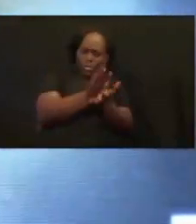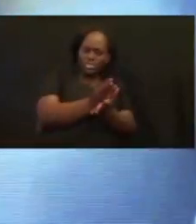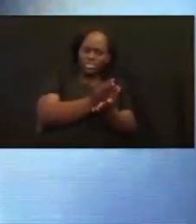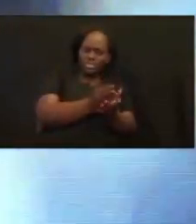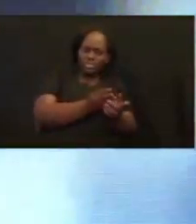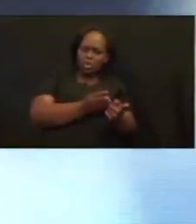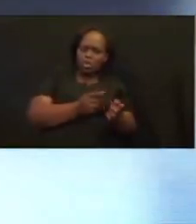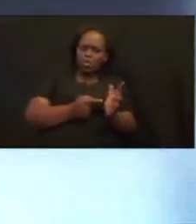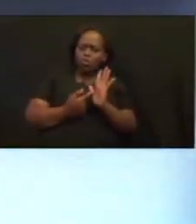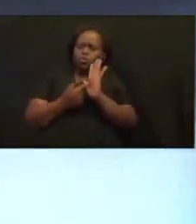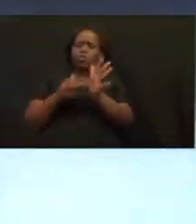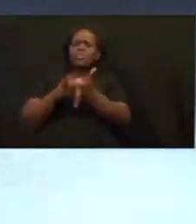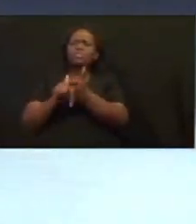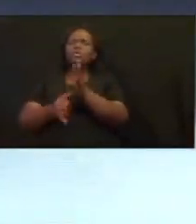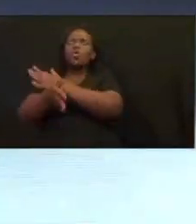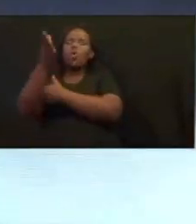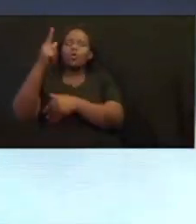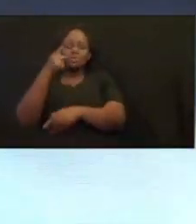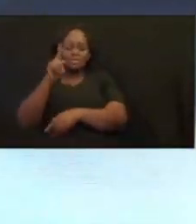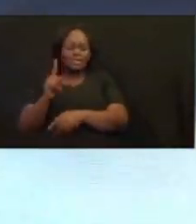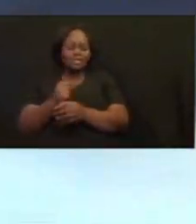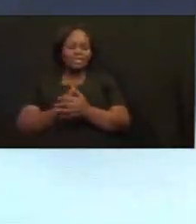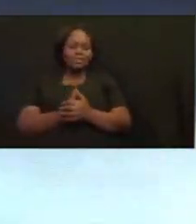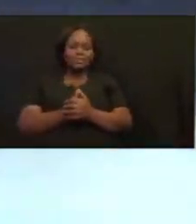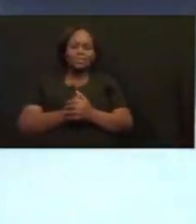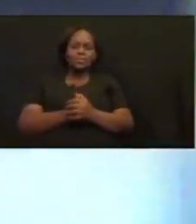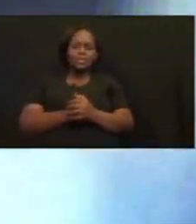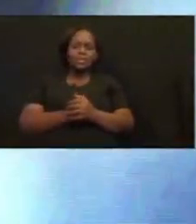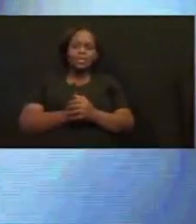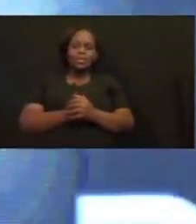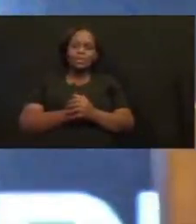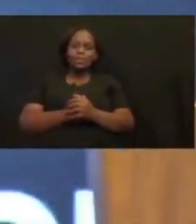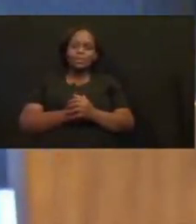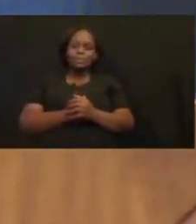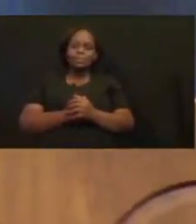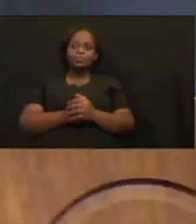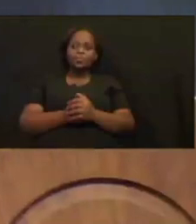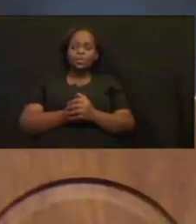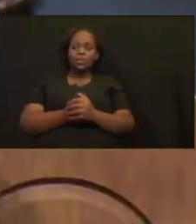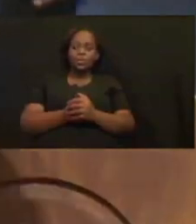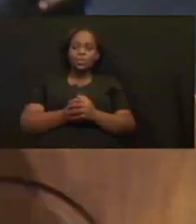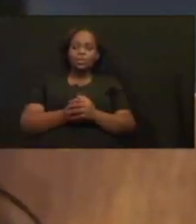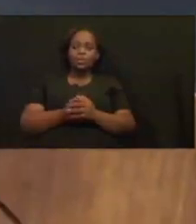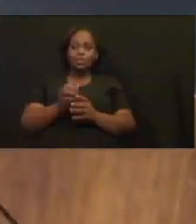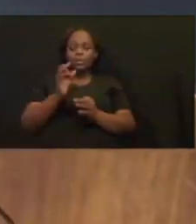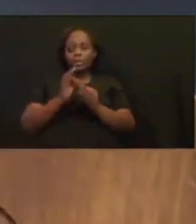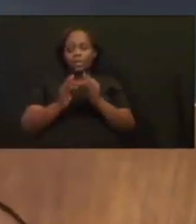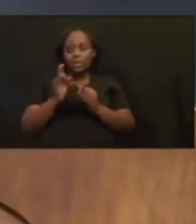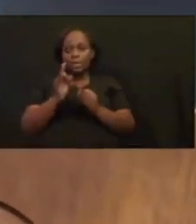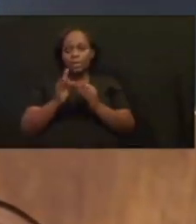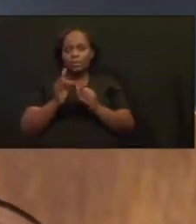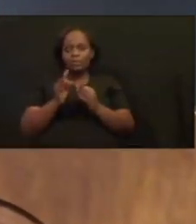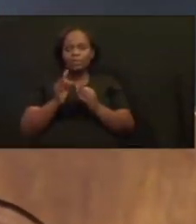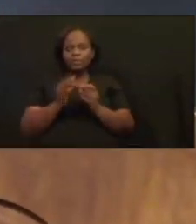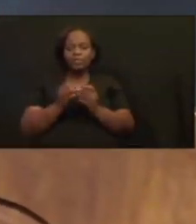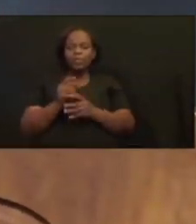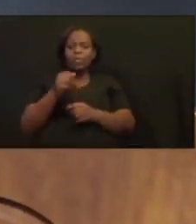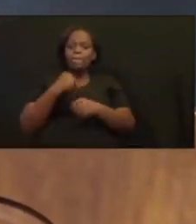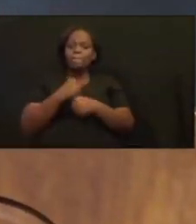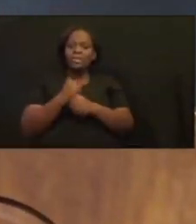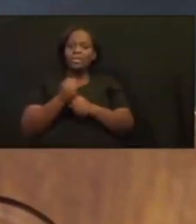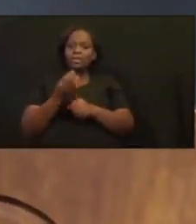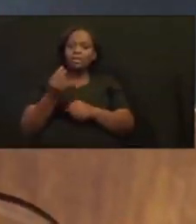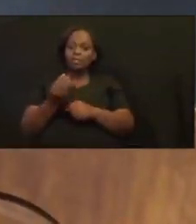a businessman from somewhere in Kenya. For as long as he thinks he's a businessman, he will only make money and relax.